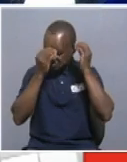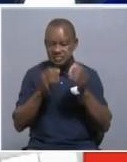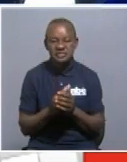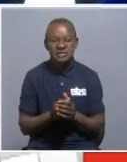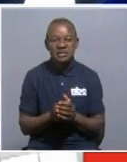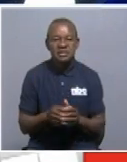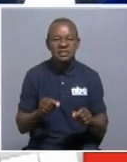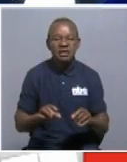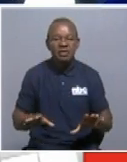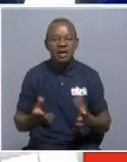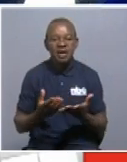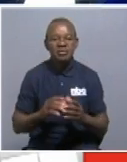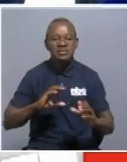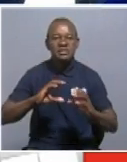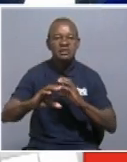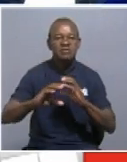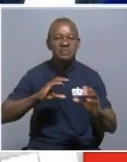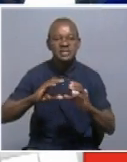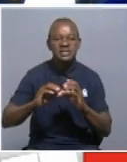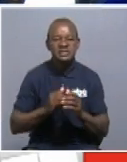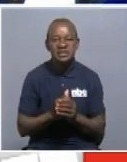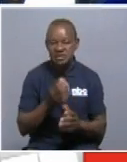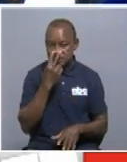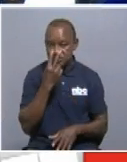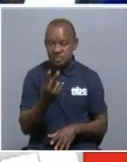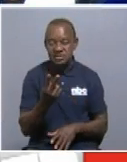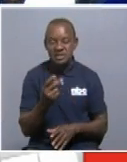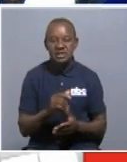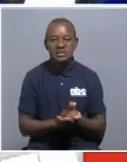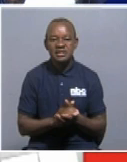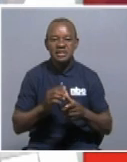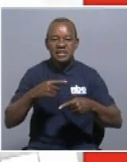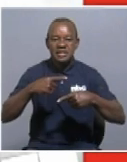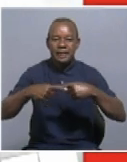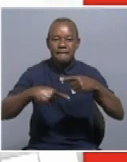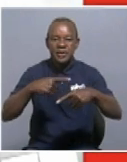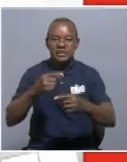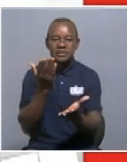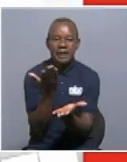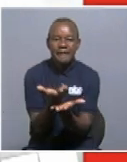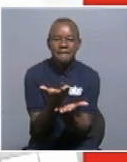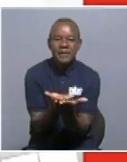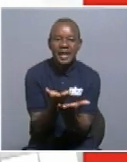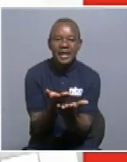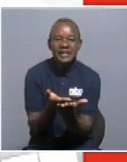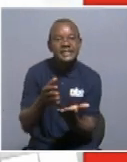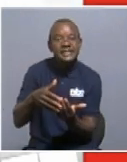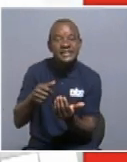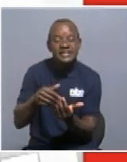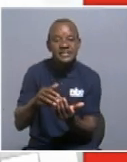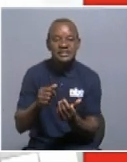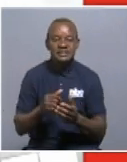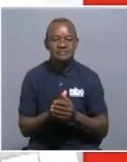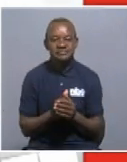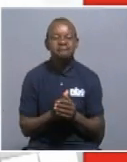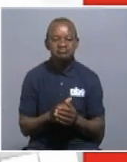process is a smooth one and also to hasten the process? Yes, we do take note of the shortcomings